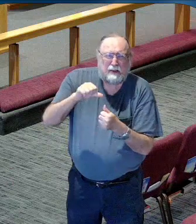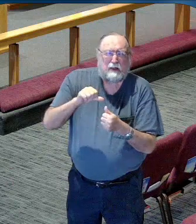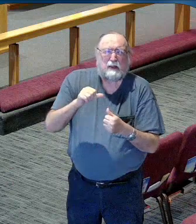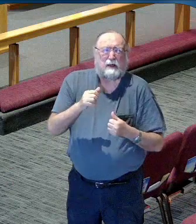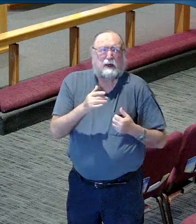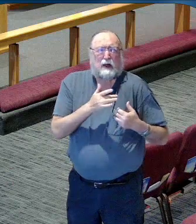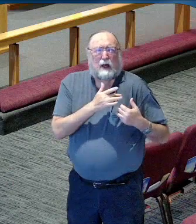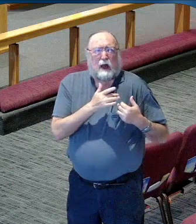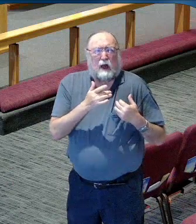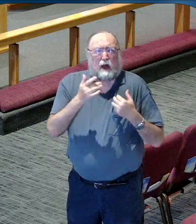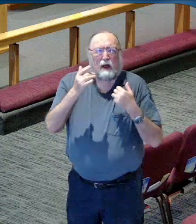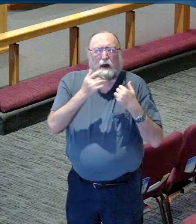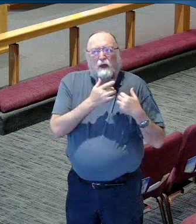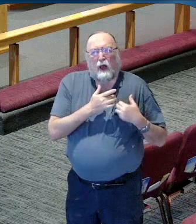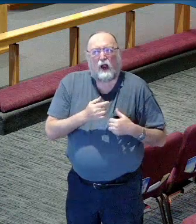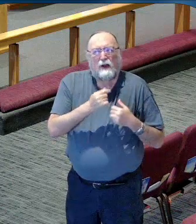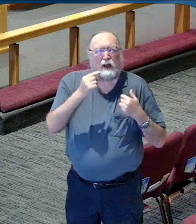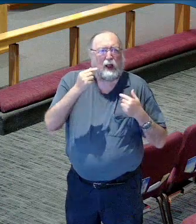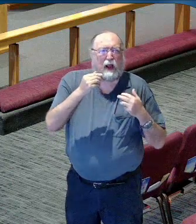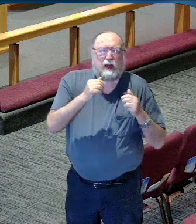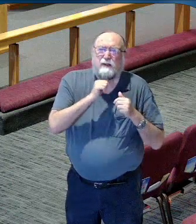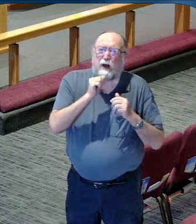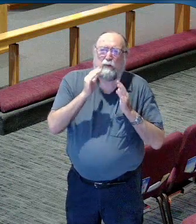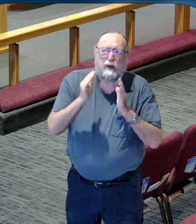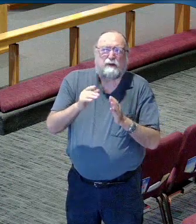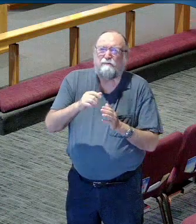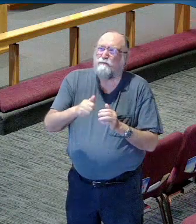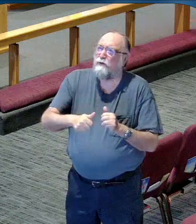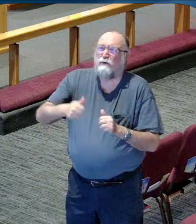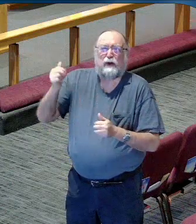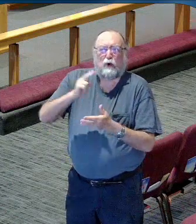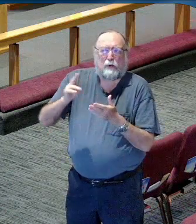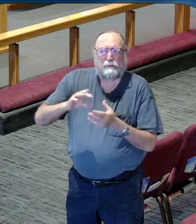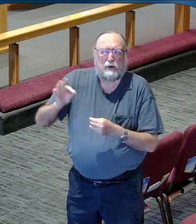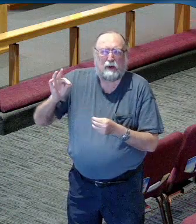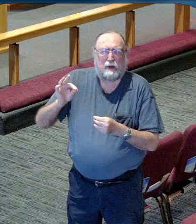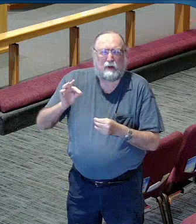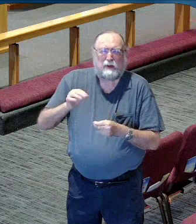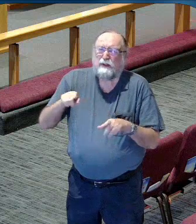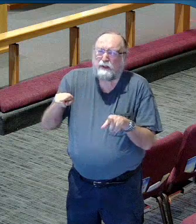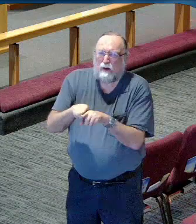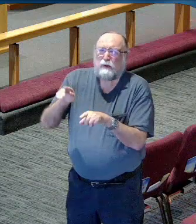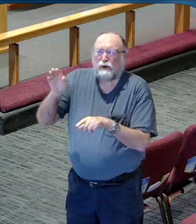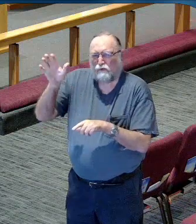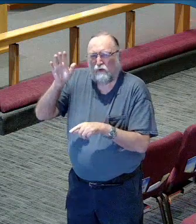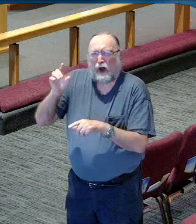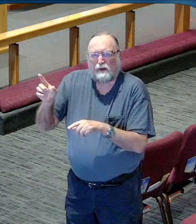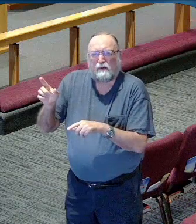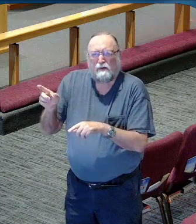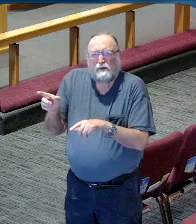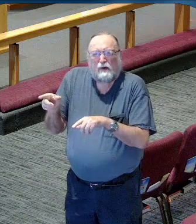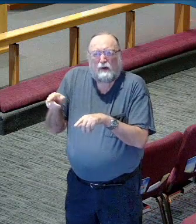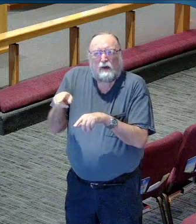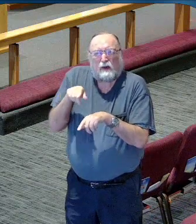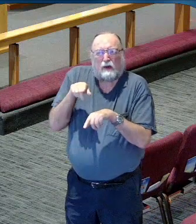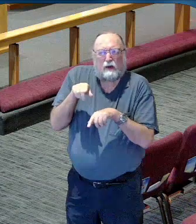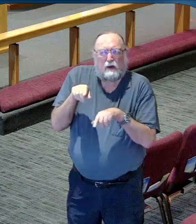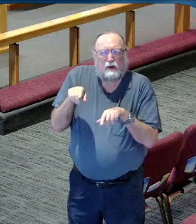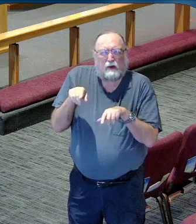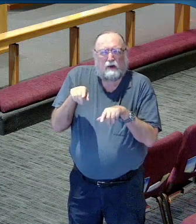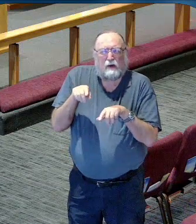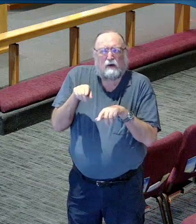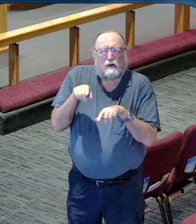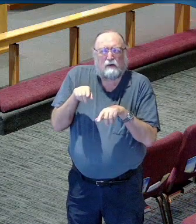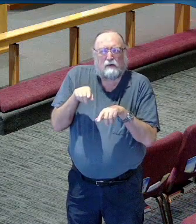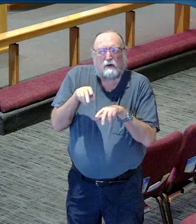and ears, you always resist the Holy Spirit. As your fathers did, so do you. Which